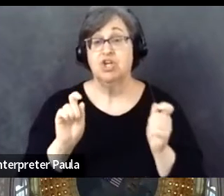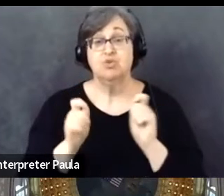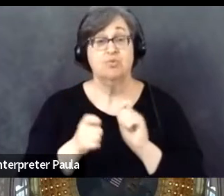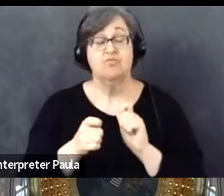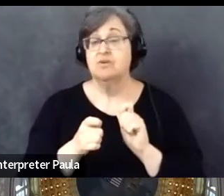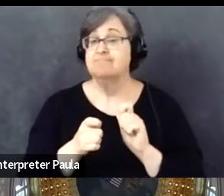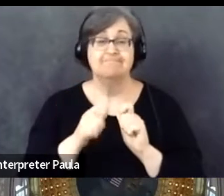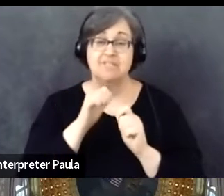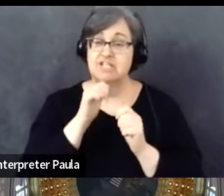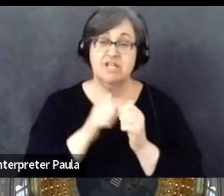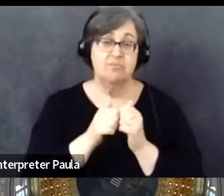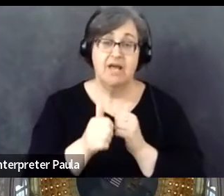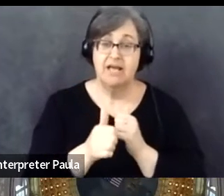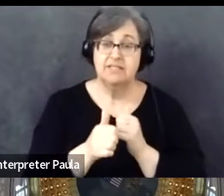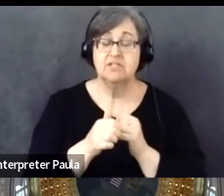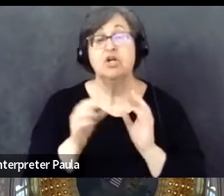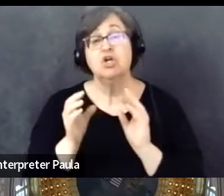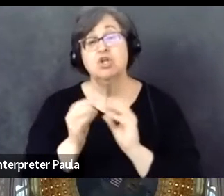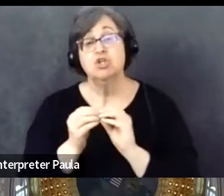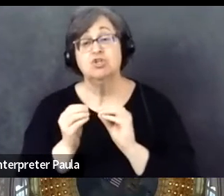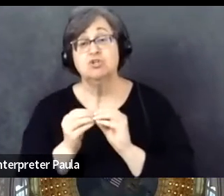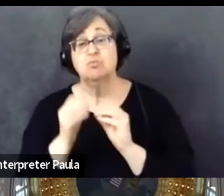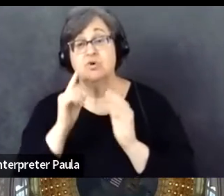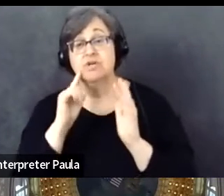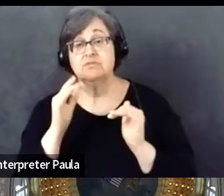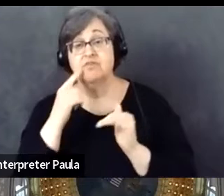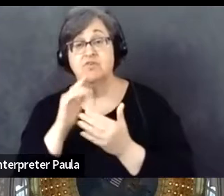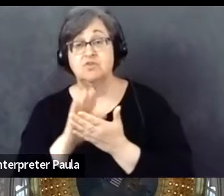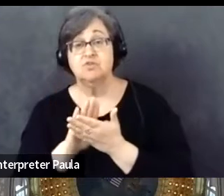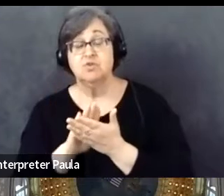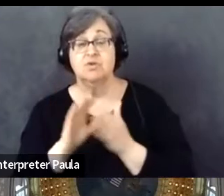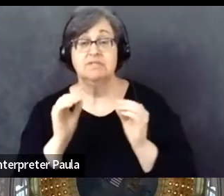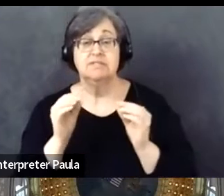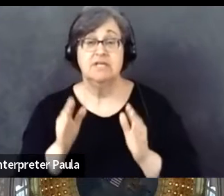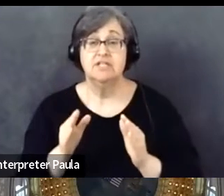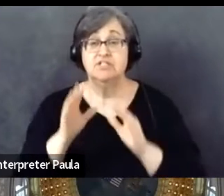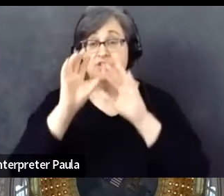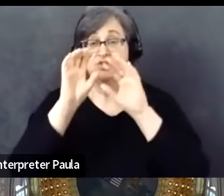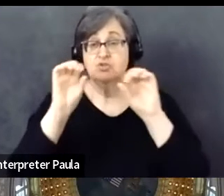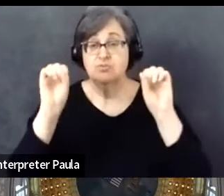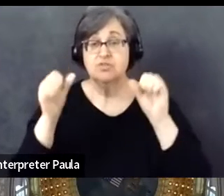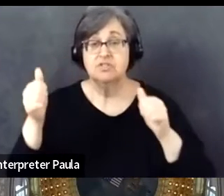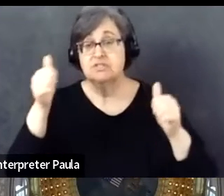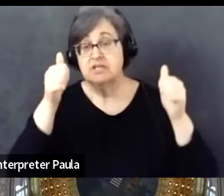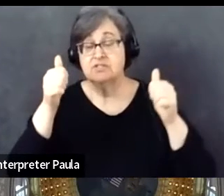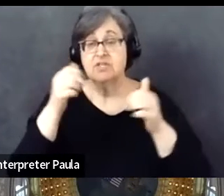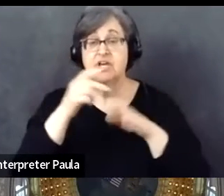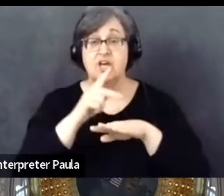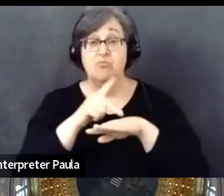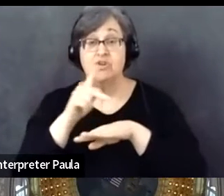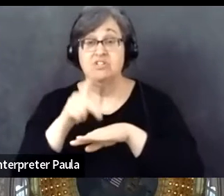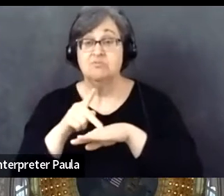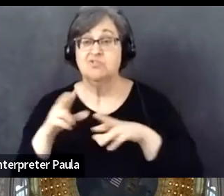year, there's more and more expectations on schools, and teachers and superintendents and principals are